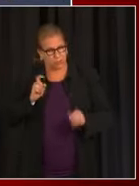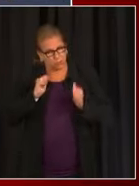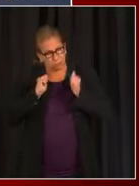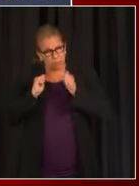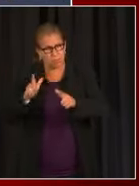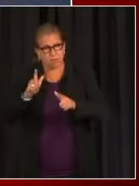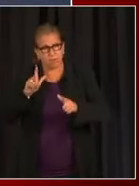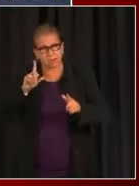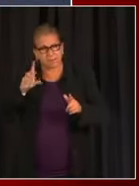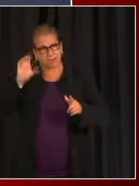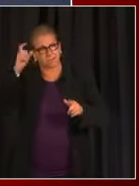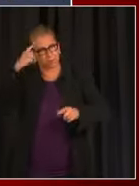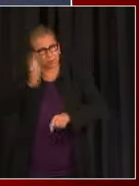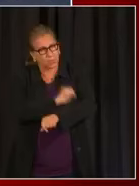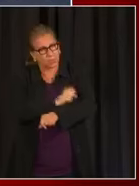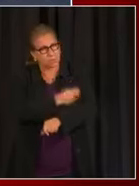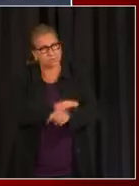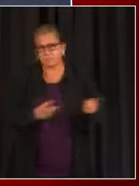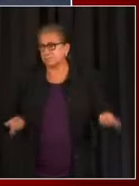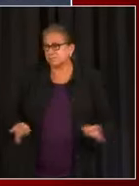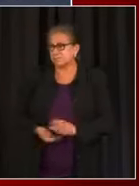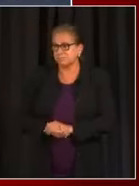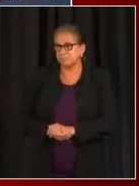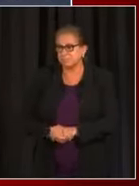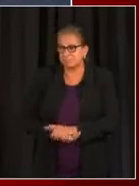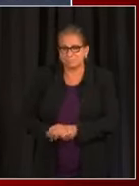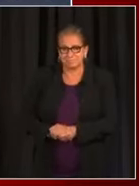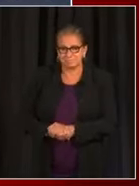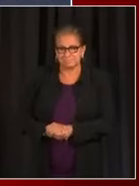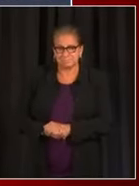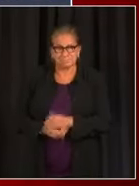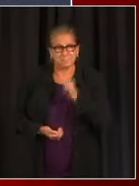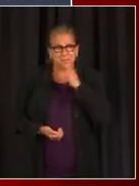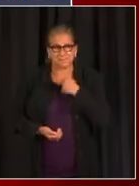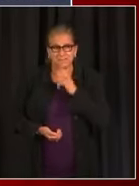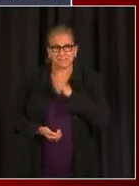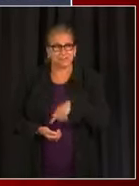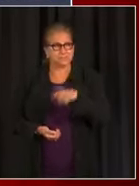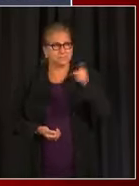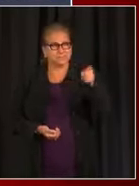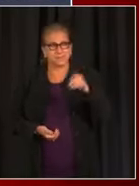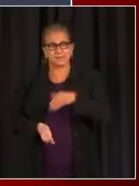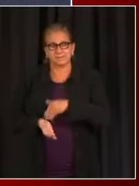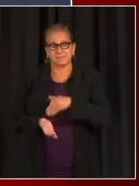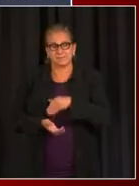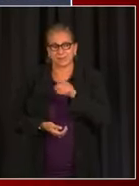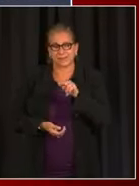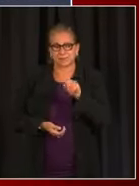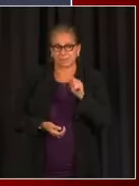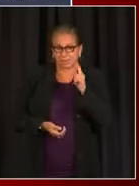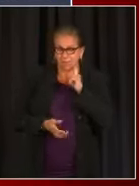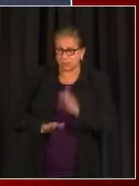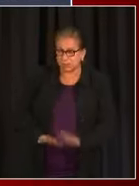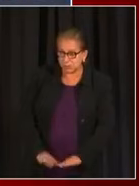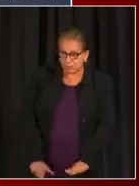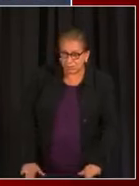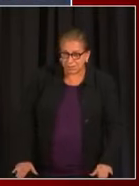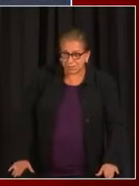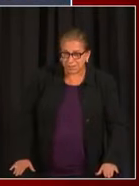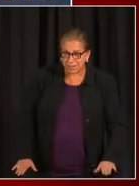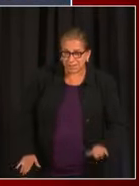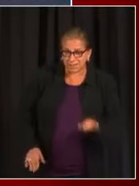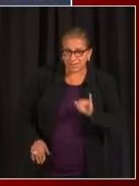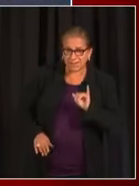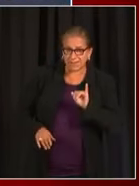you're talking to me. Whoever would like to take that, yes, thanks. So in terms of pediatric immunizations that are required for entry